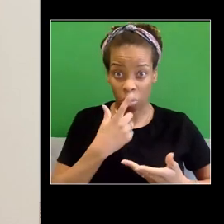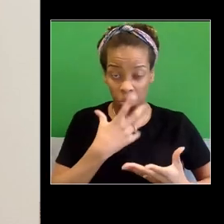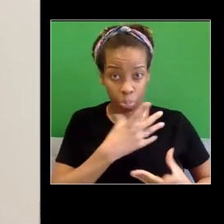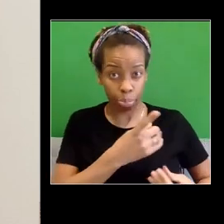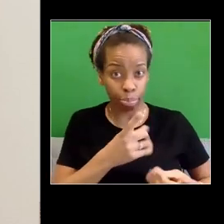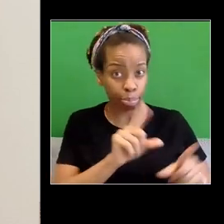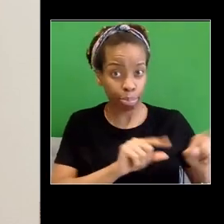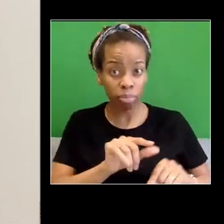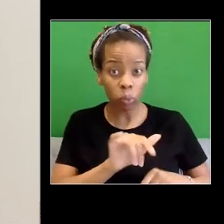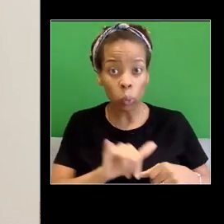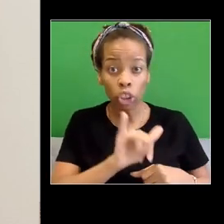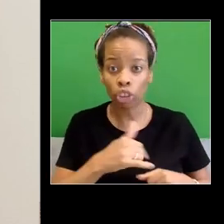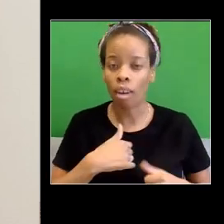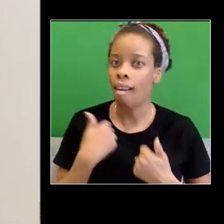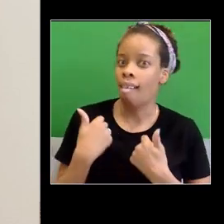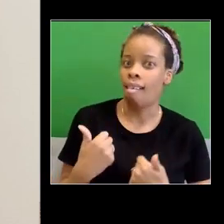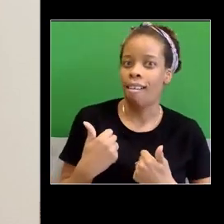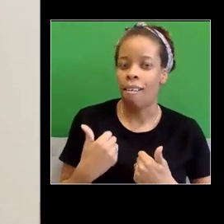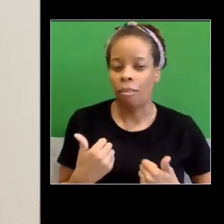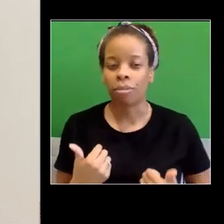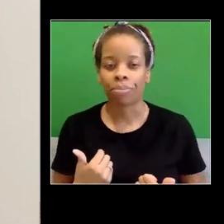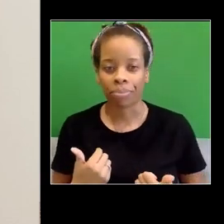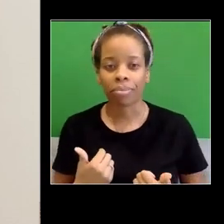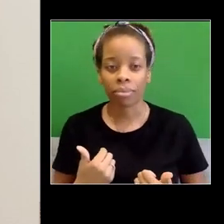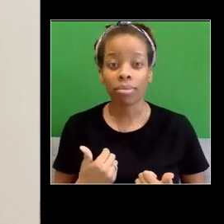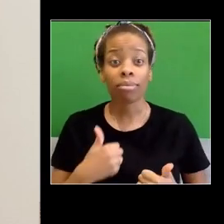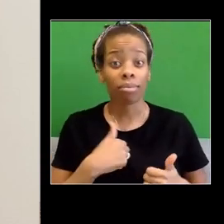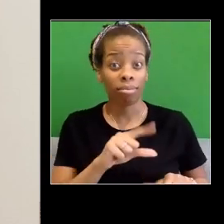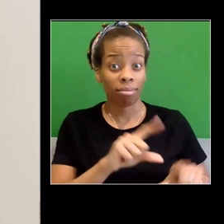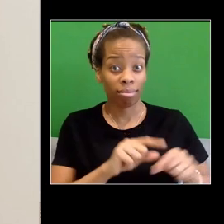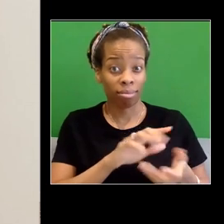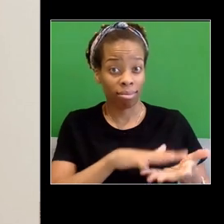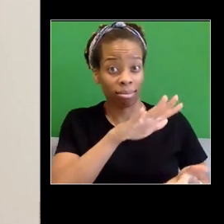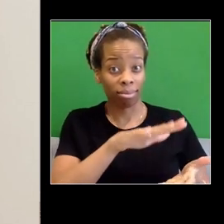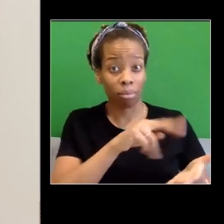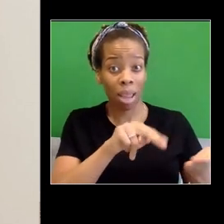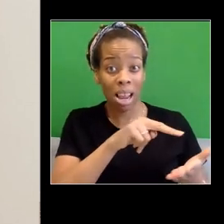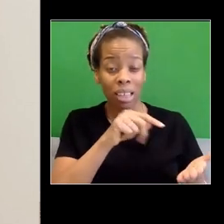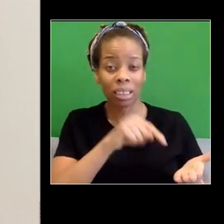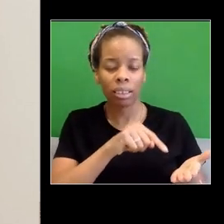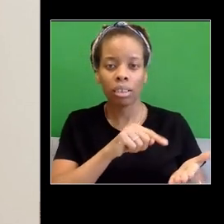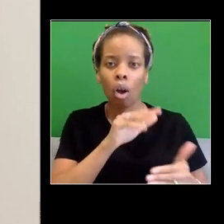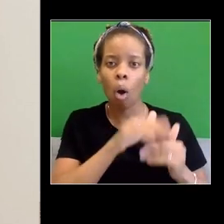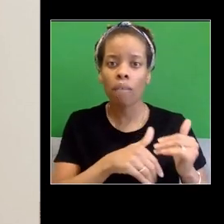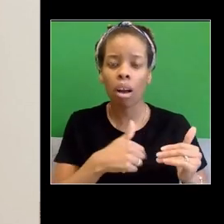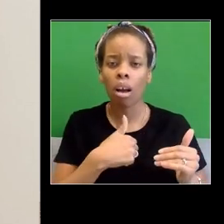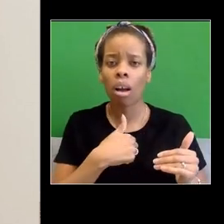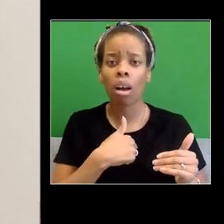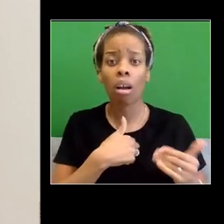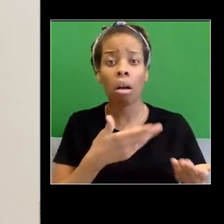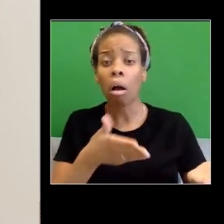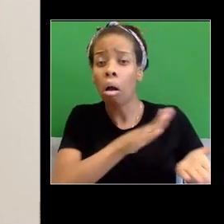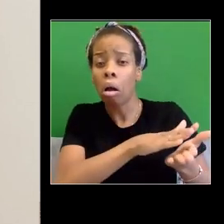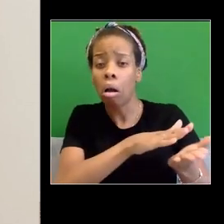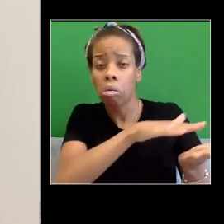But the for the most part, my selecting was based on things that I hadn't seen for a long time that